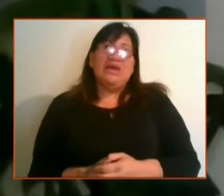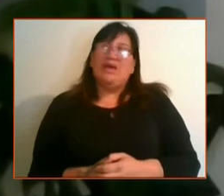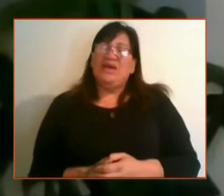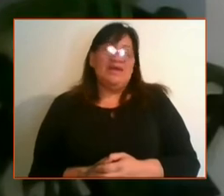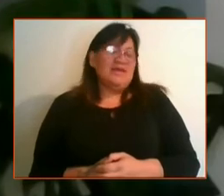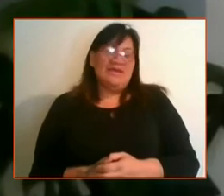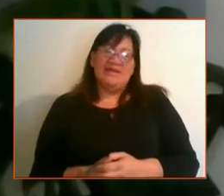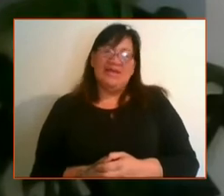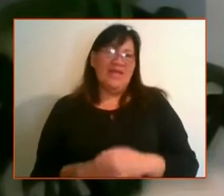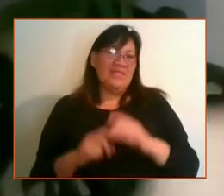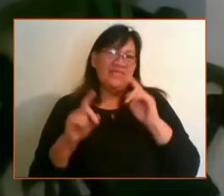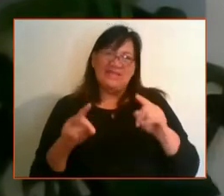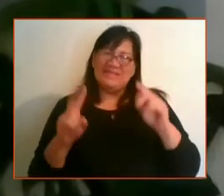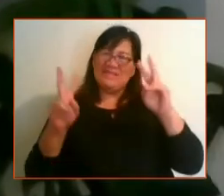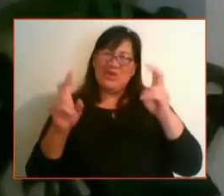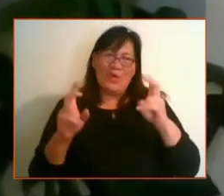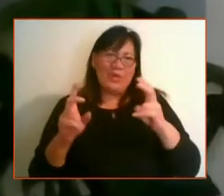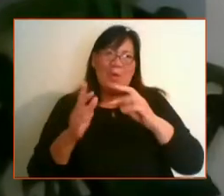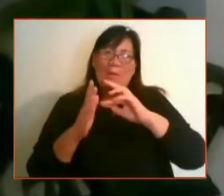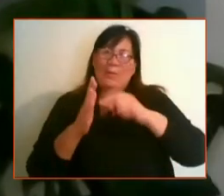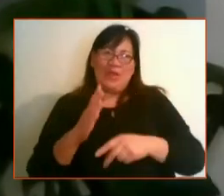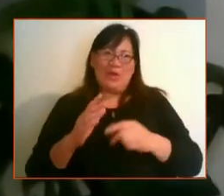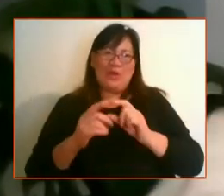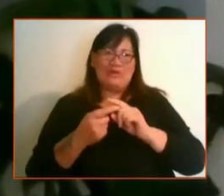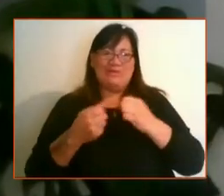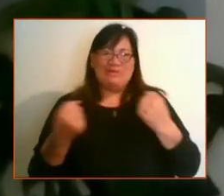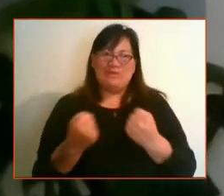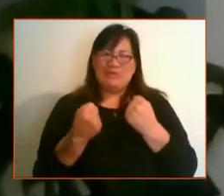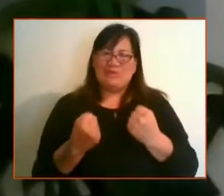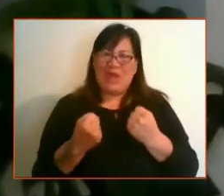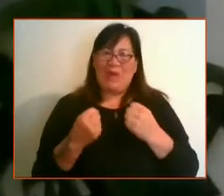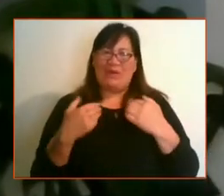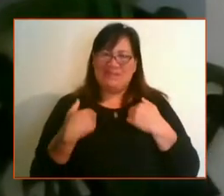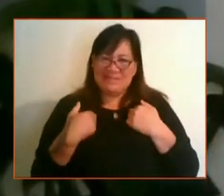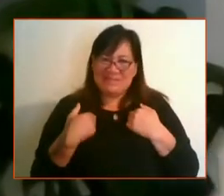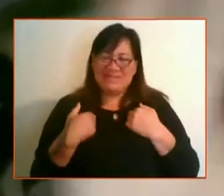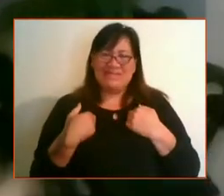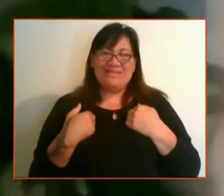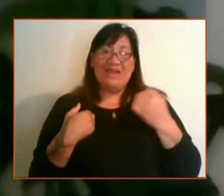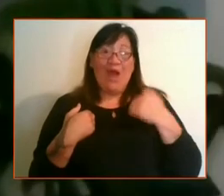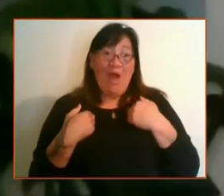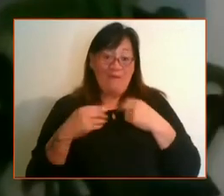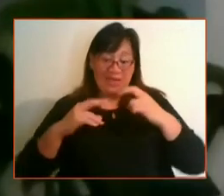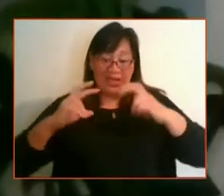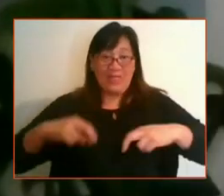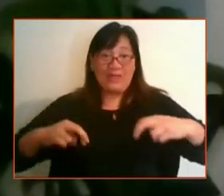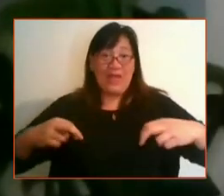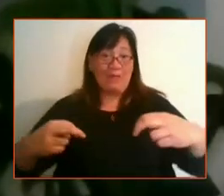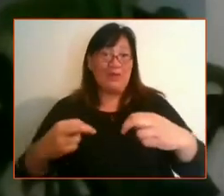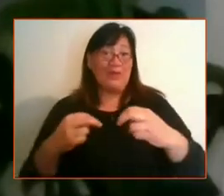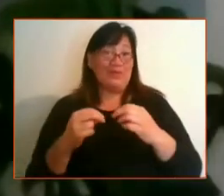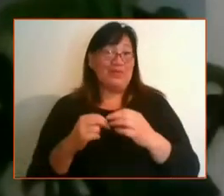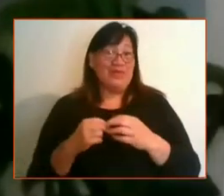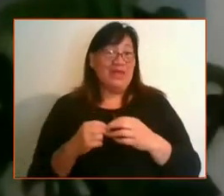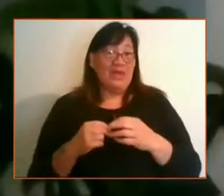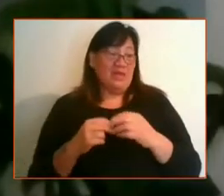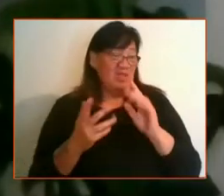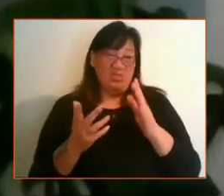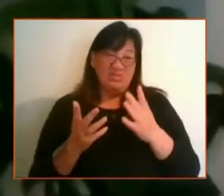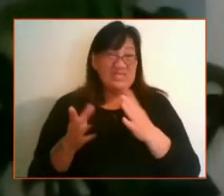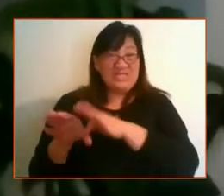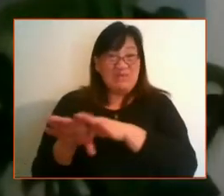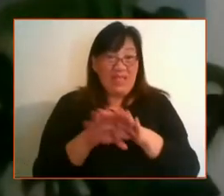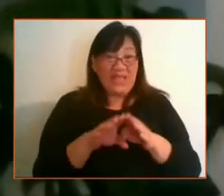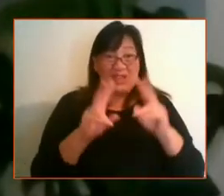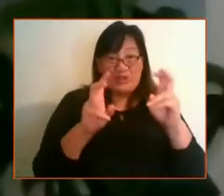matter of political willpower. I'd actually also say that having been around the table on a very, actually not all too dissimilar issue